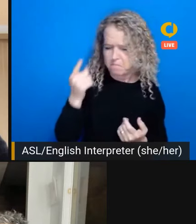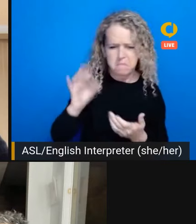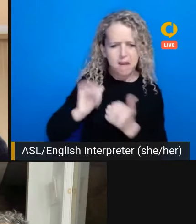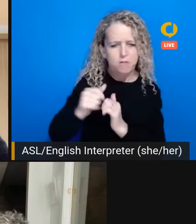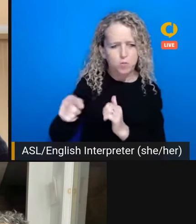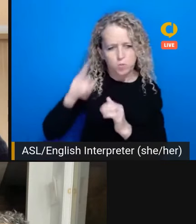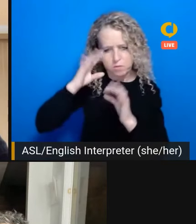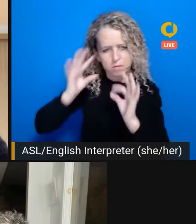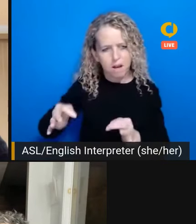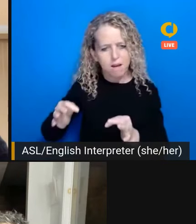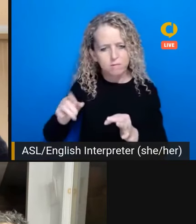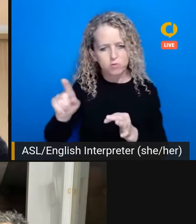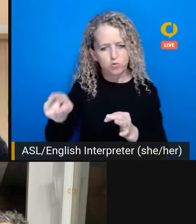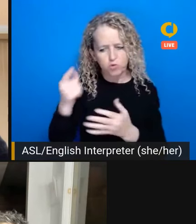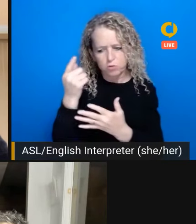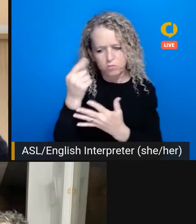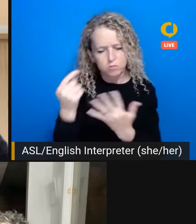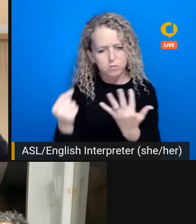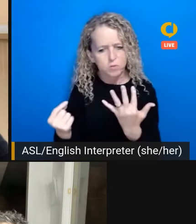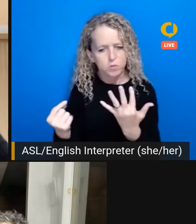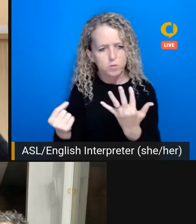at a particular conclusion?